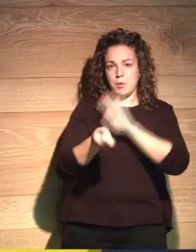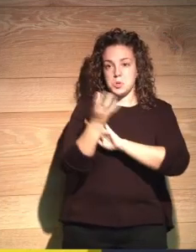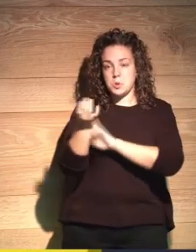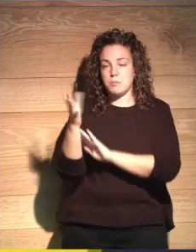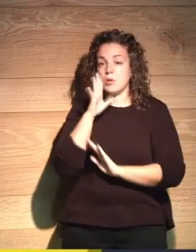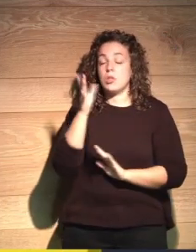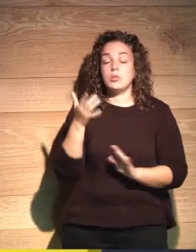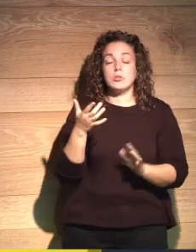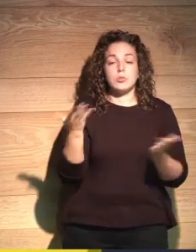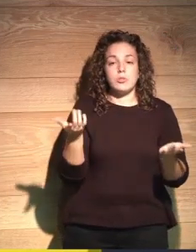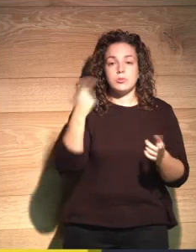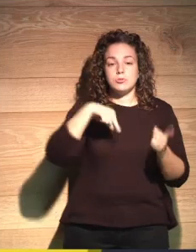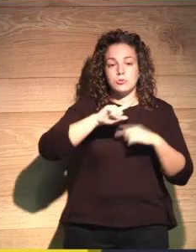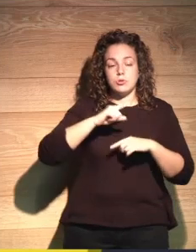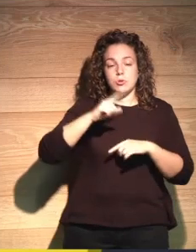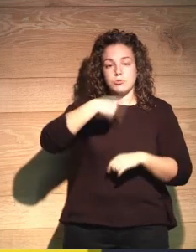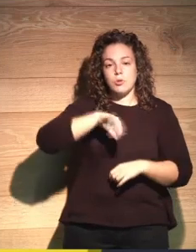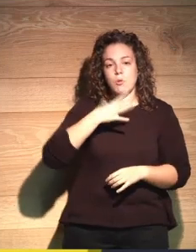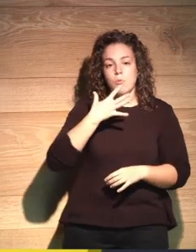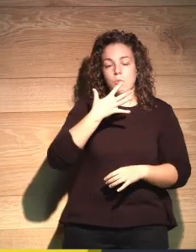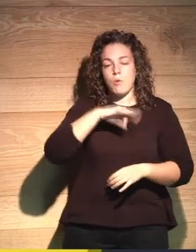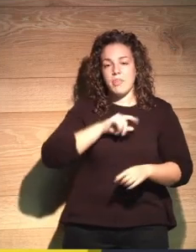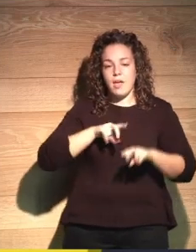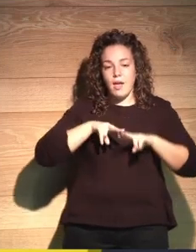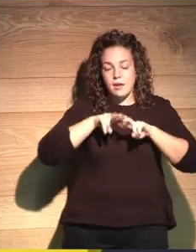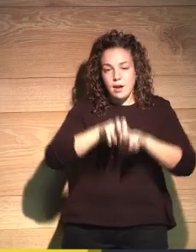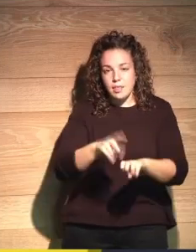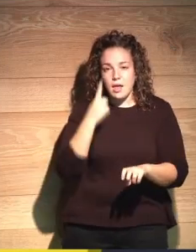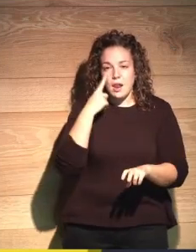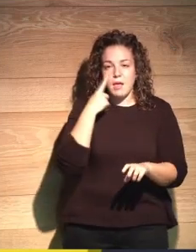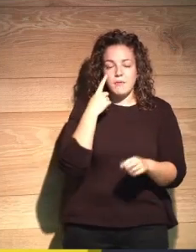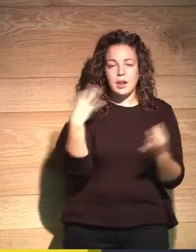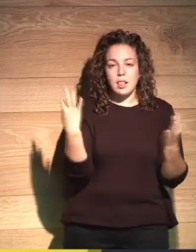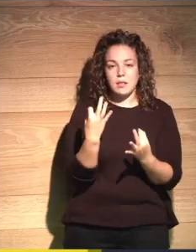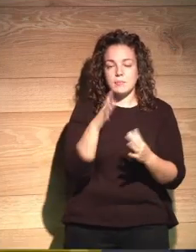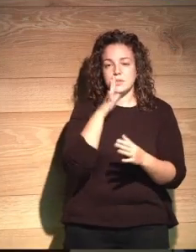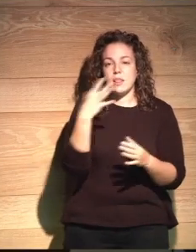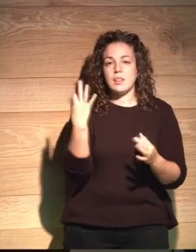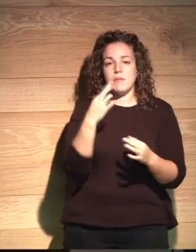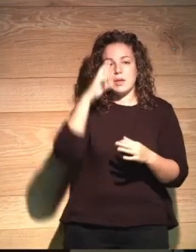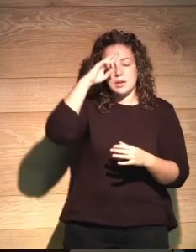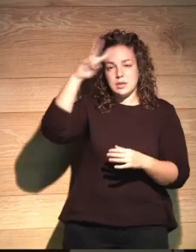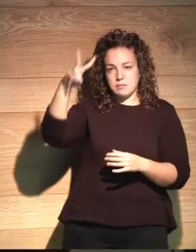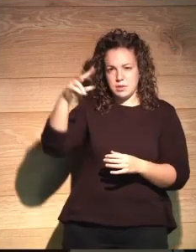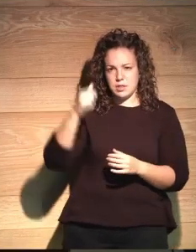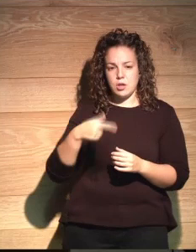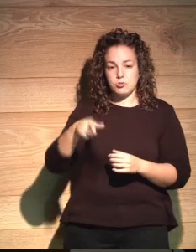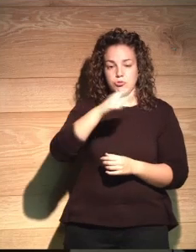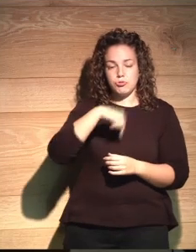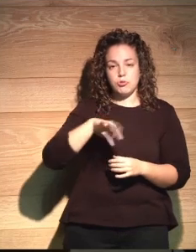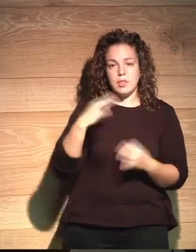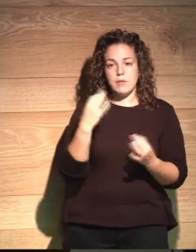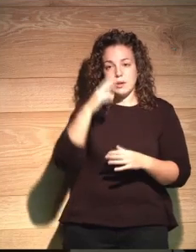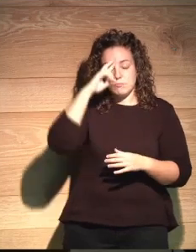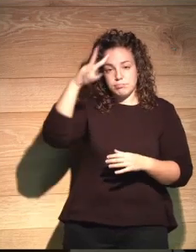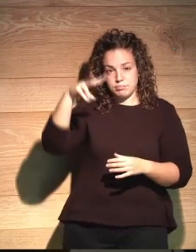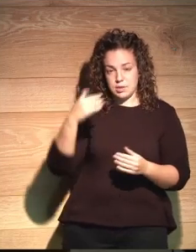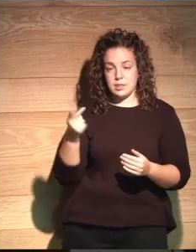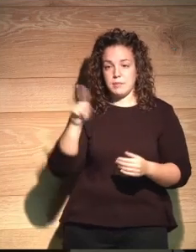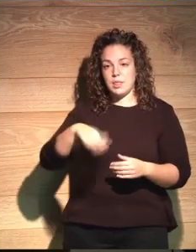the, what is behind them, and understanding the issues is the first step for so we then, what can we do about